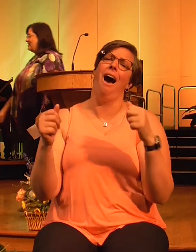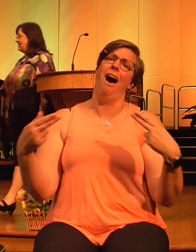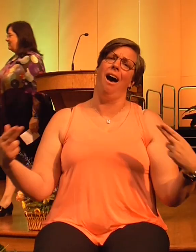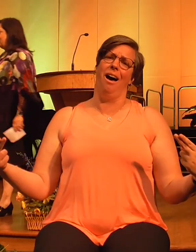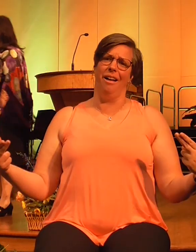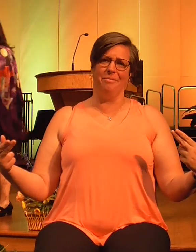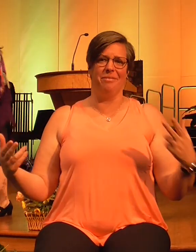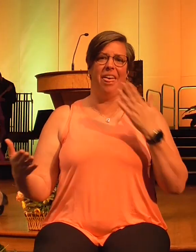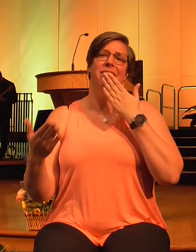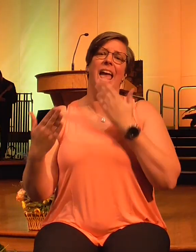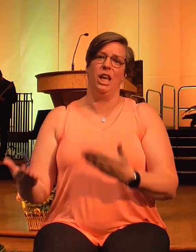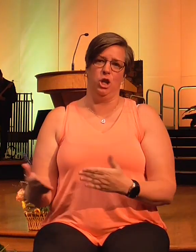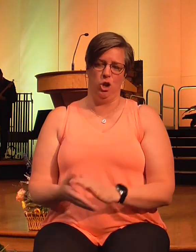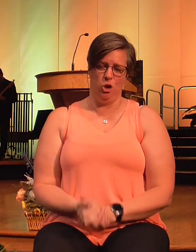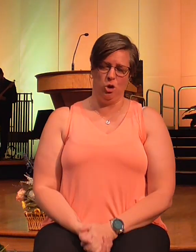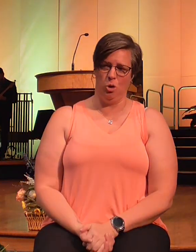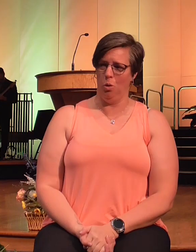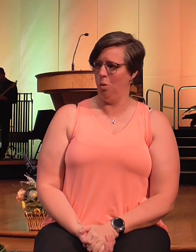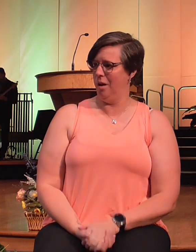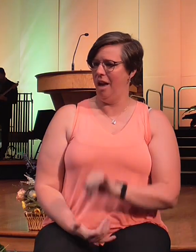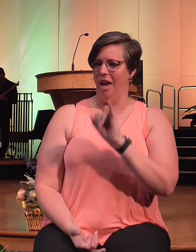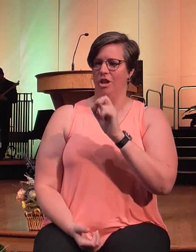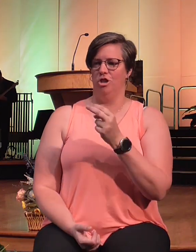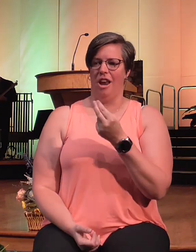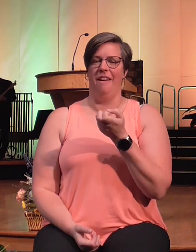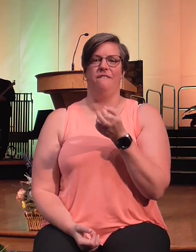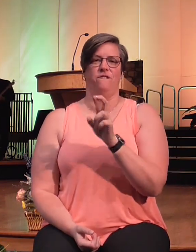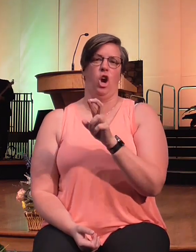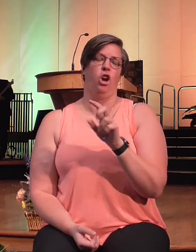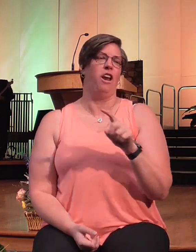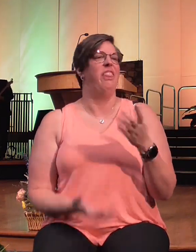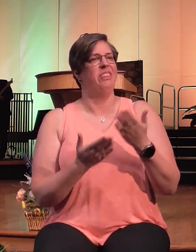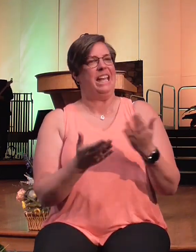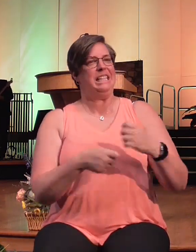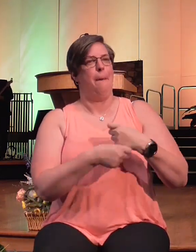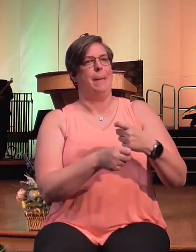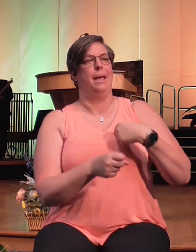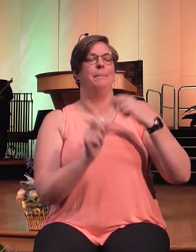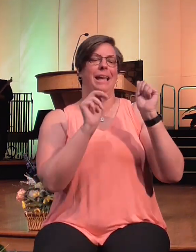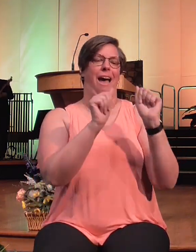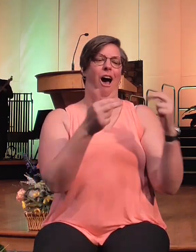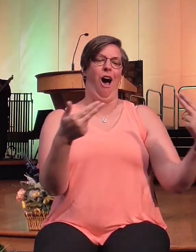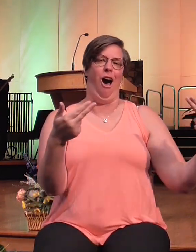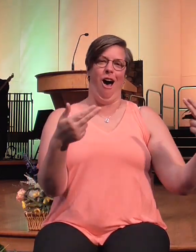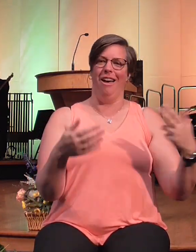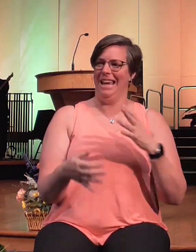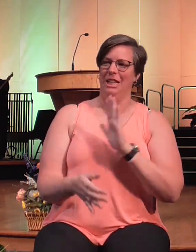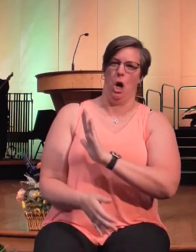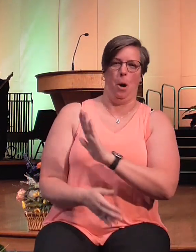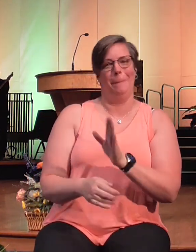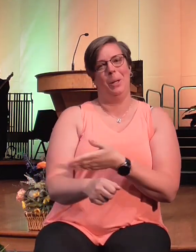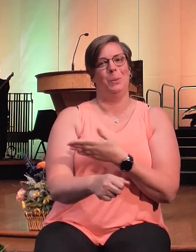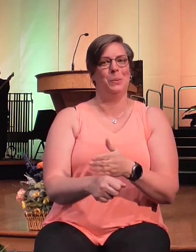Thank you, Jennifer. Things that make me go, Jennifer Burnett and her music, yeah.